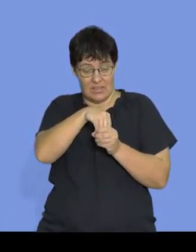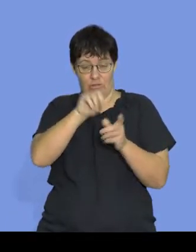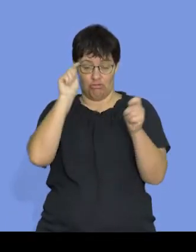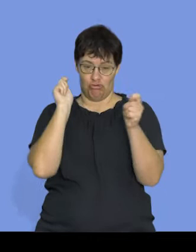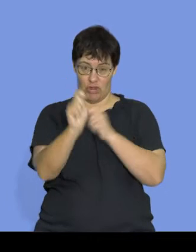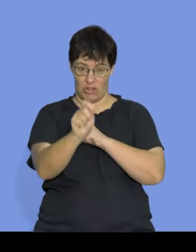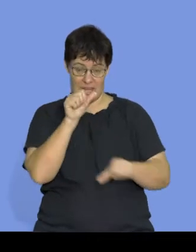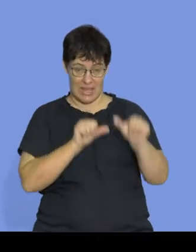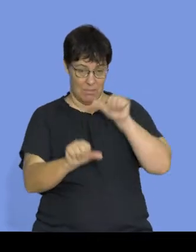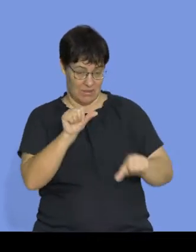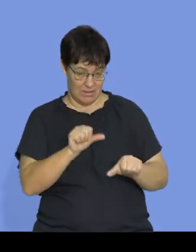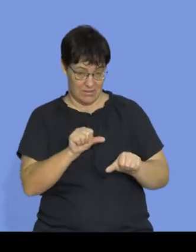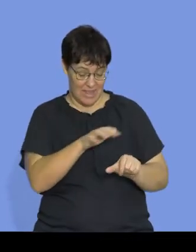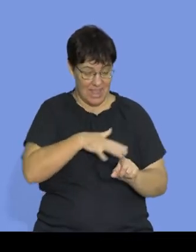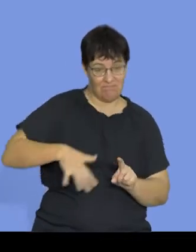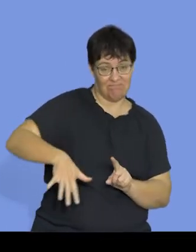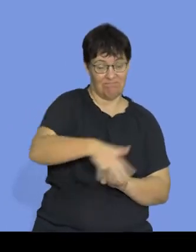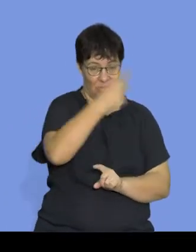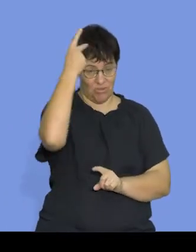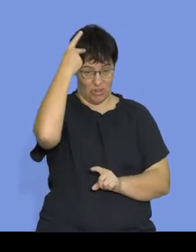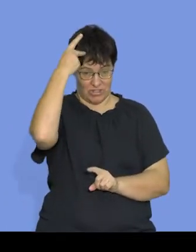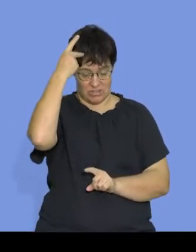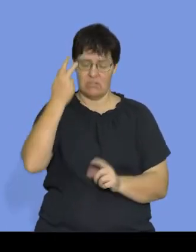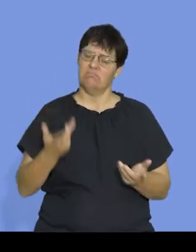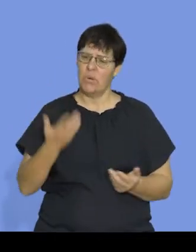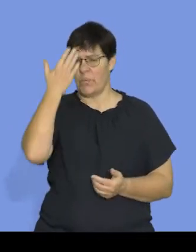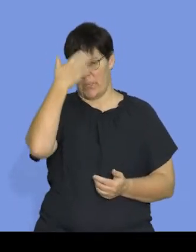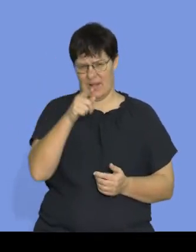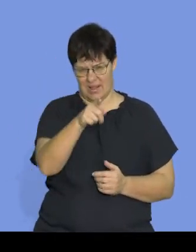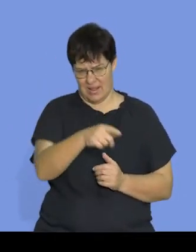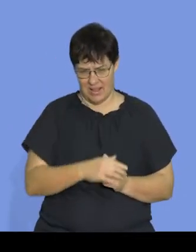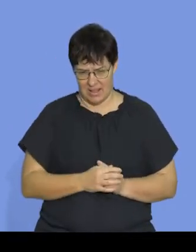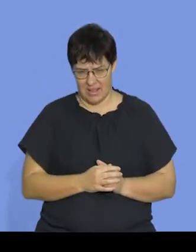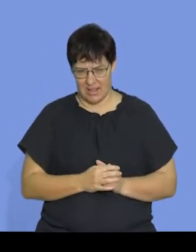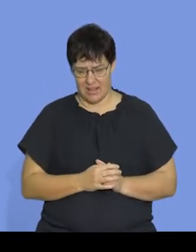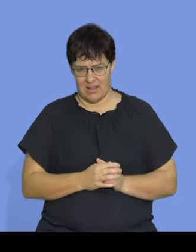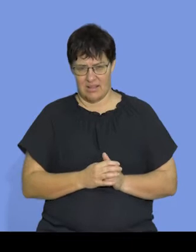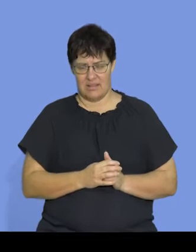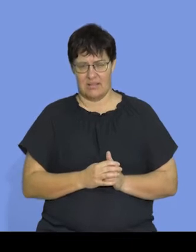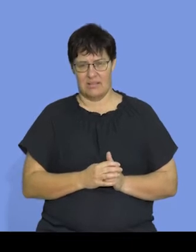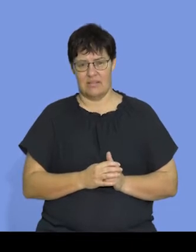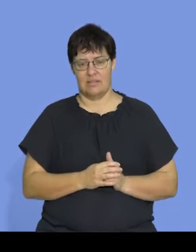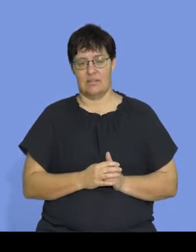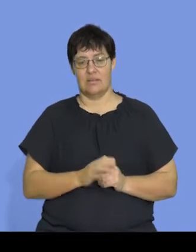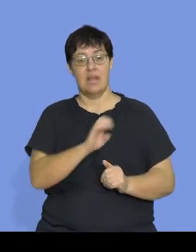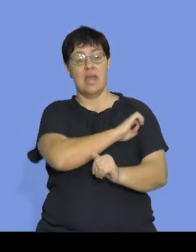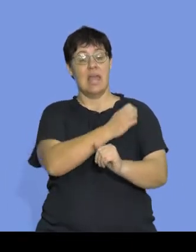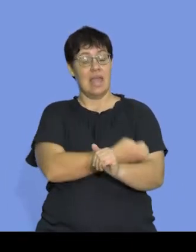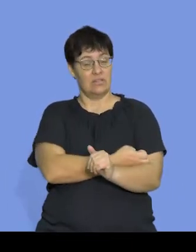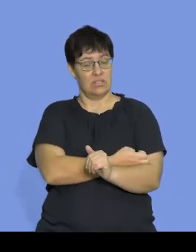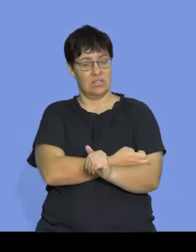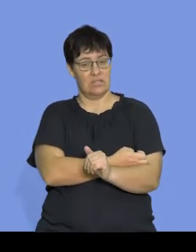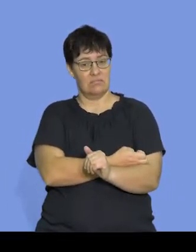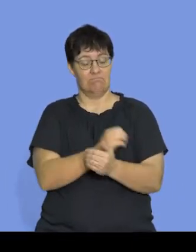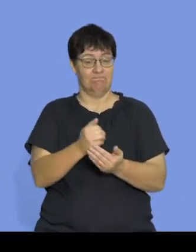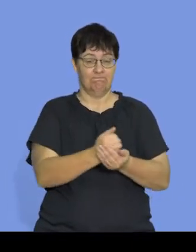change knowledge area, by now we know something about that energy is conserved